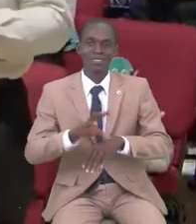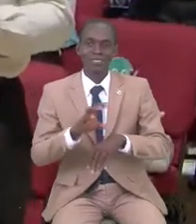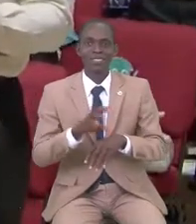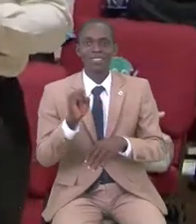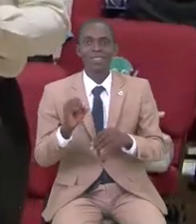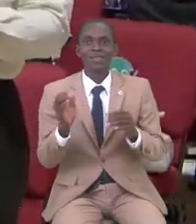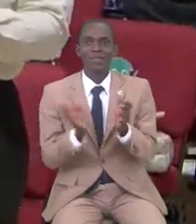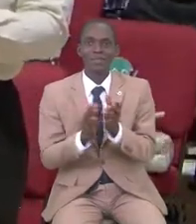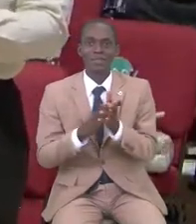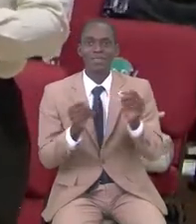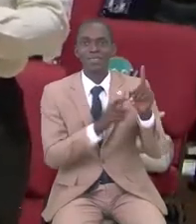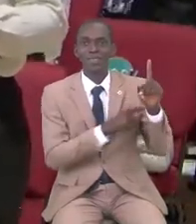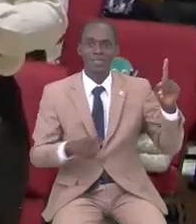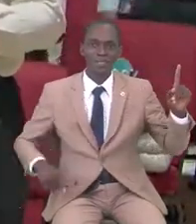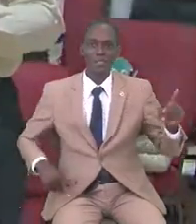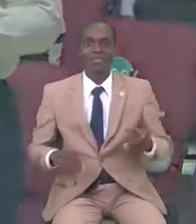Praise the Lord.